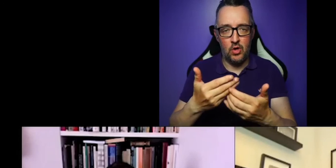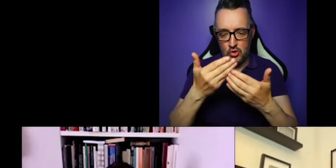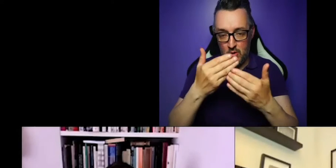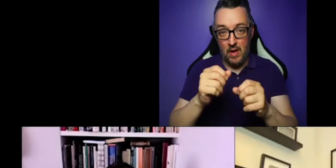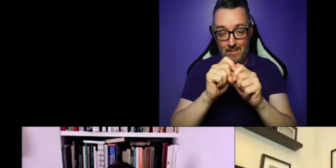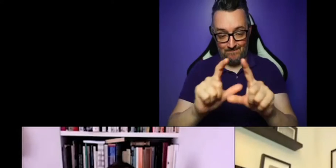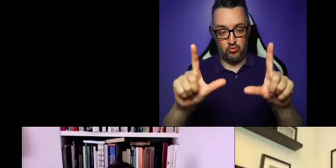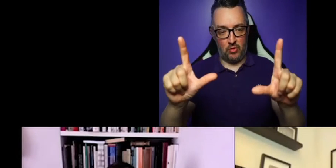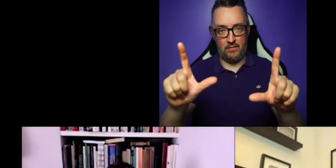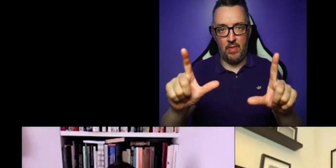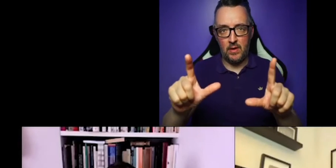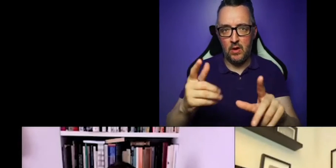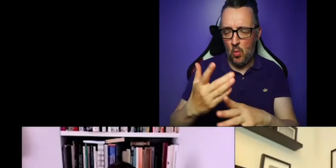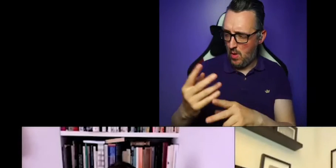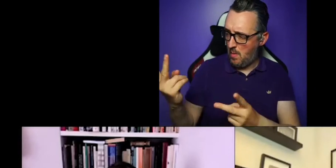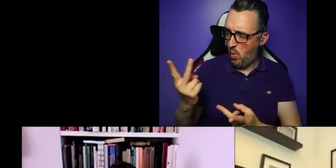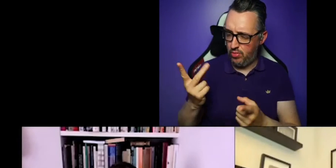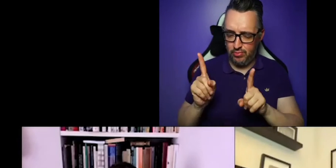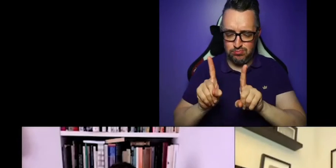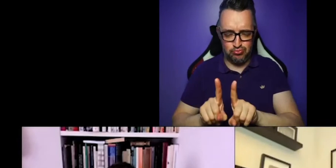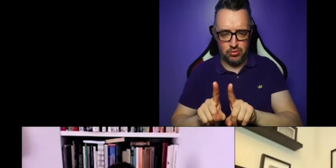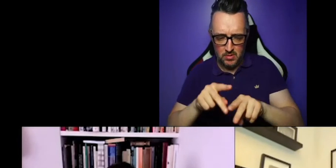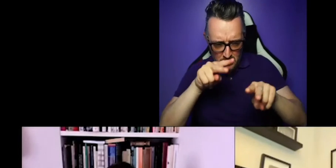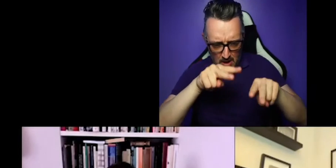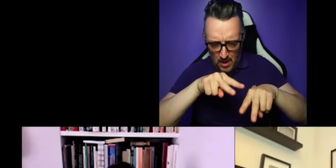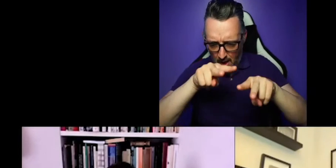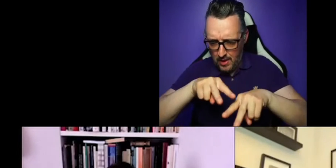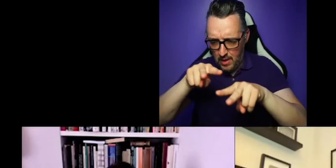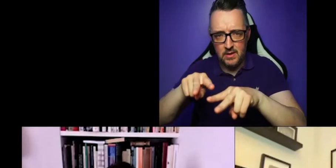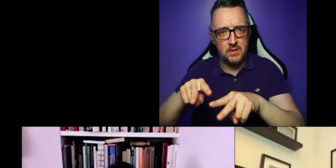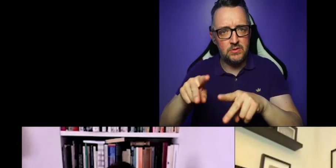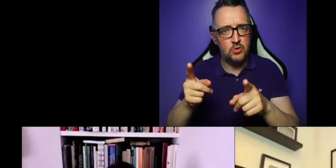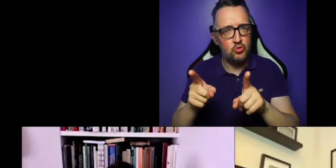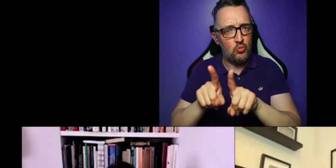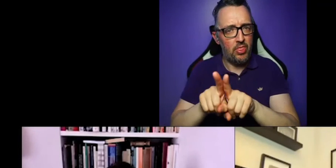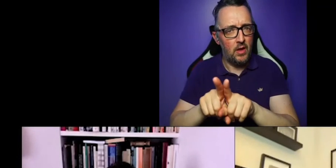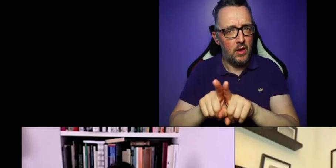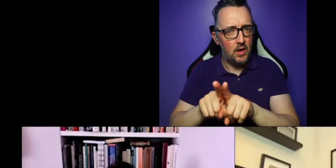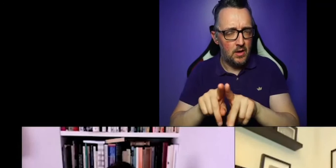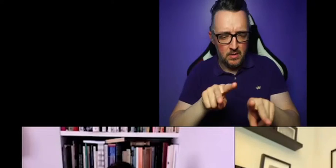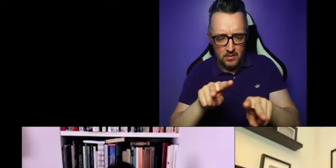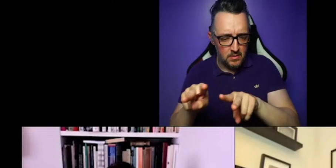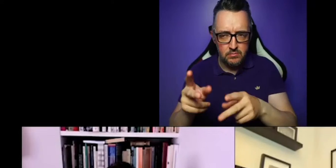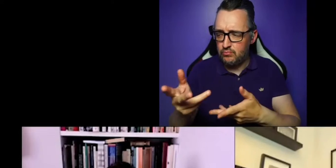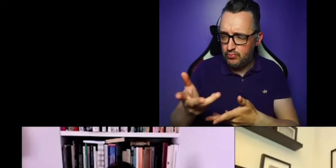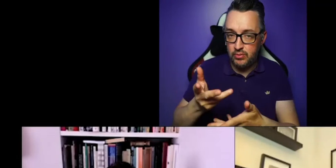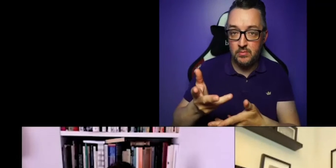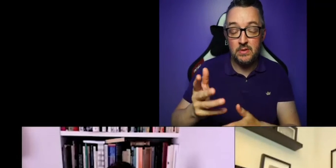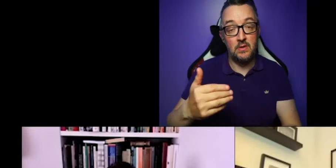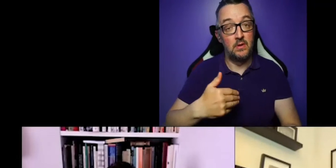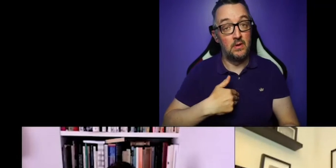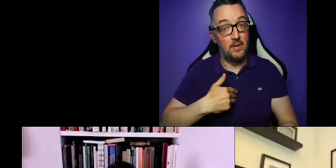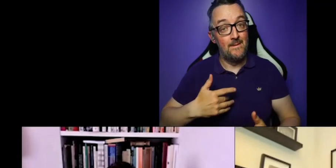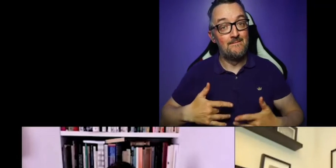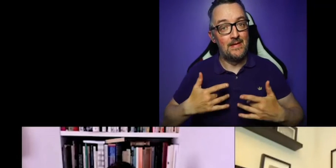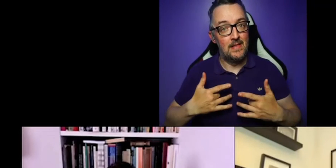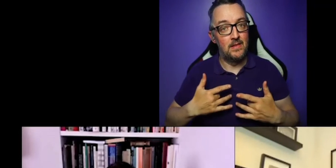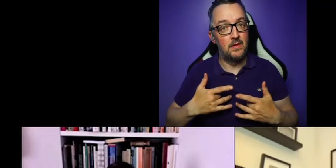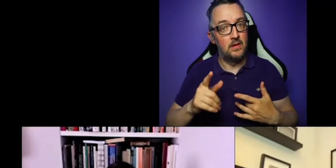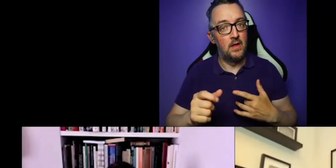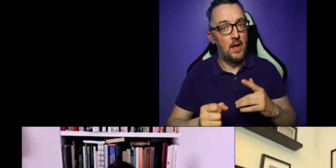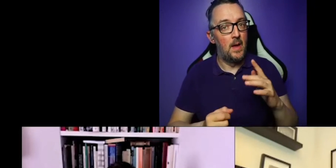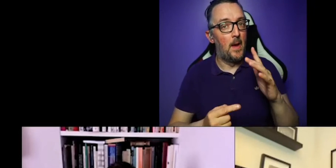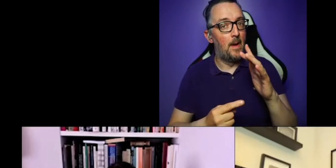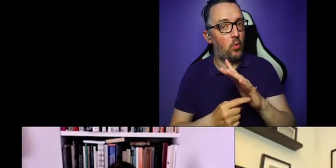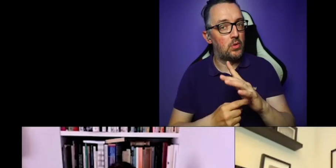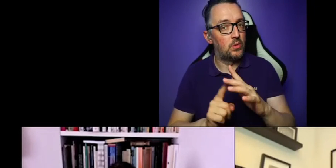and analysing them together. And I feel that for me, it's been very